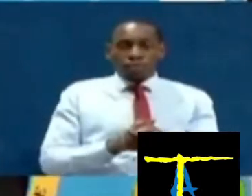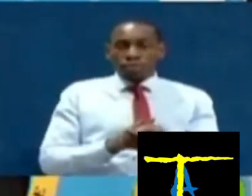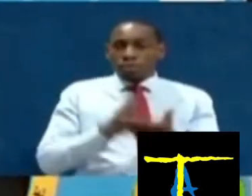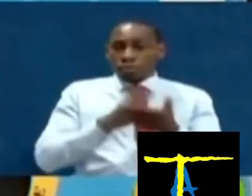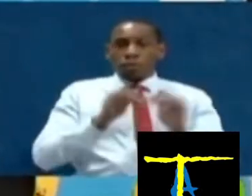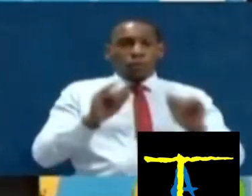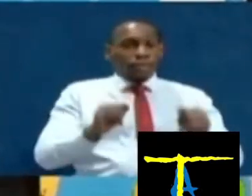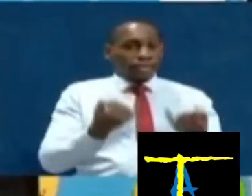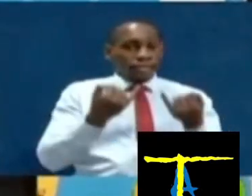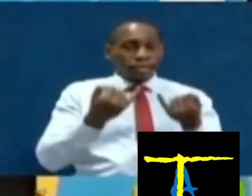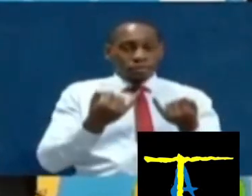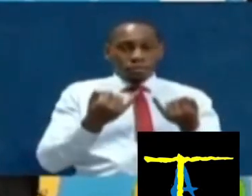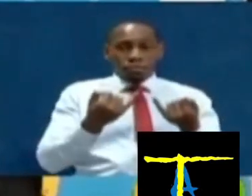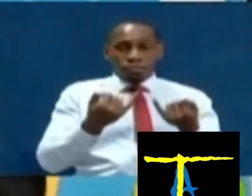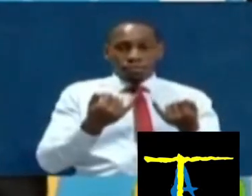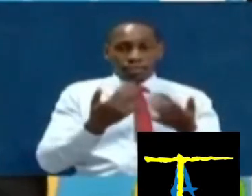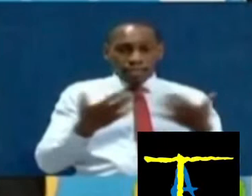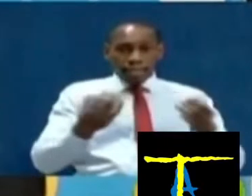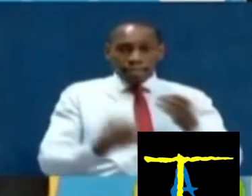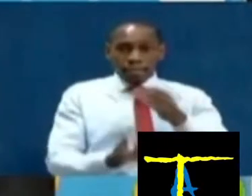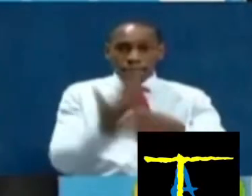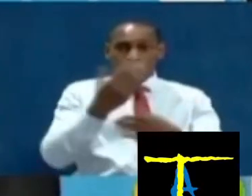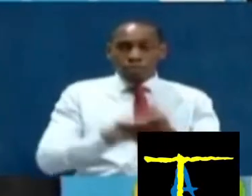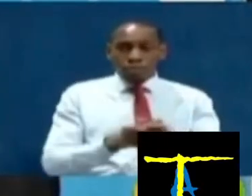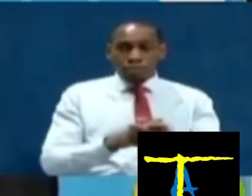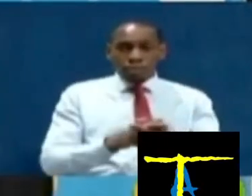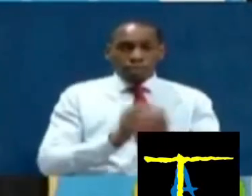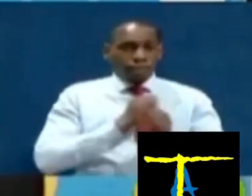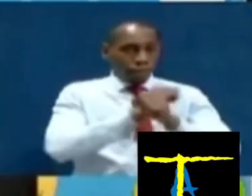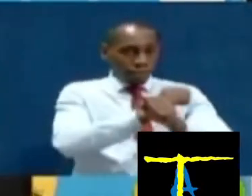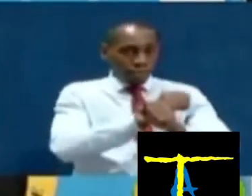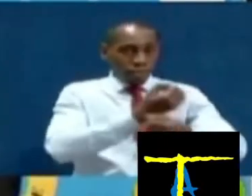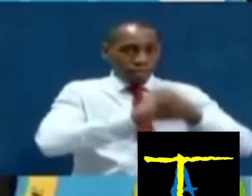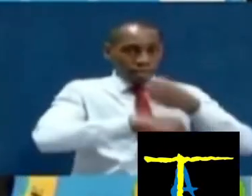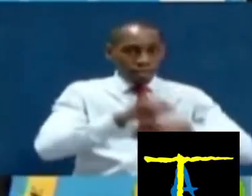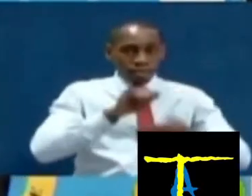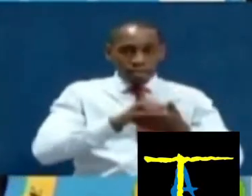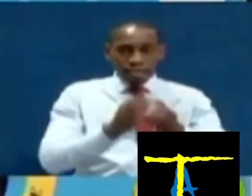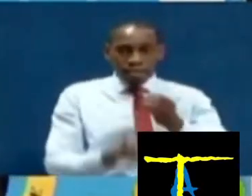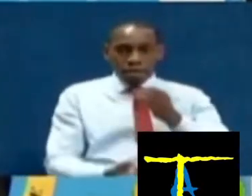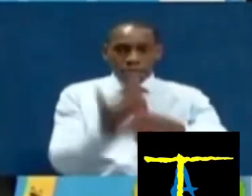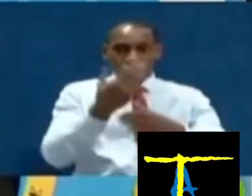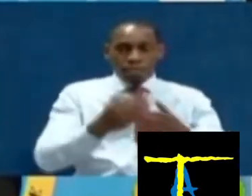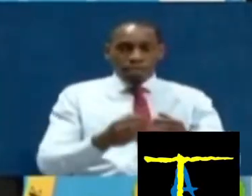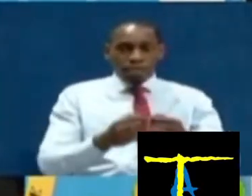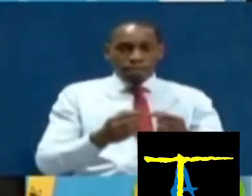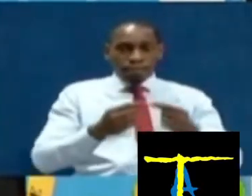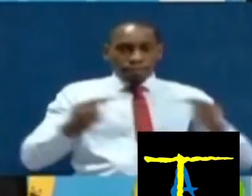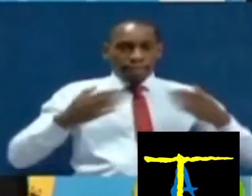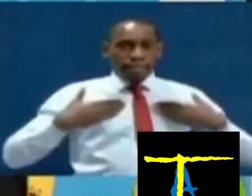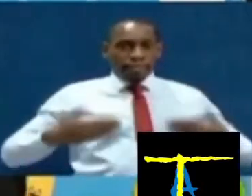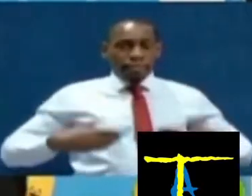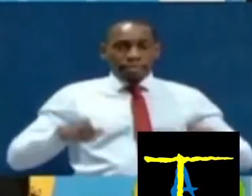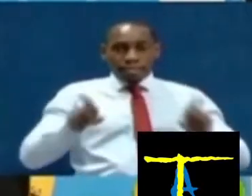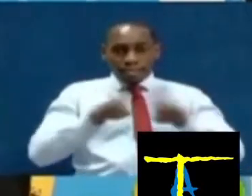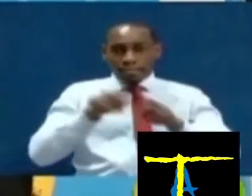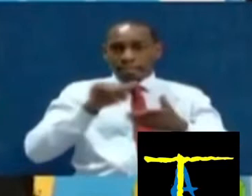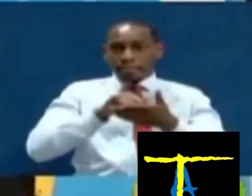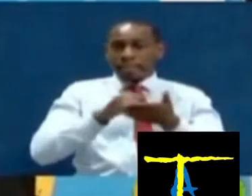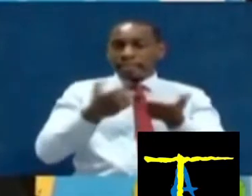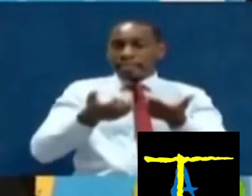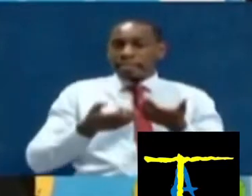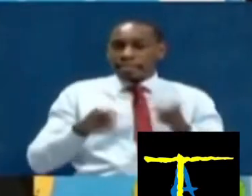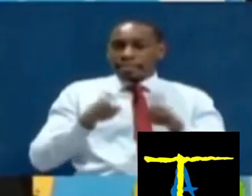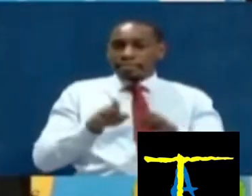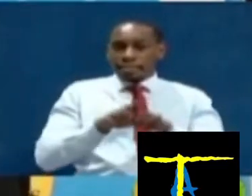body, produces an immune reaction leading to formation of antibodies. And it is this that we need,